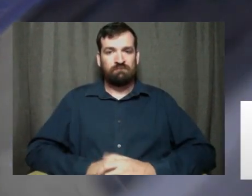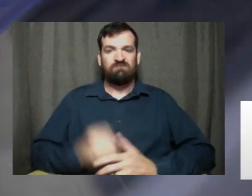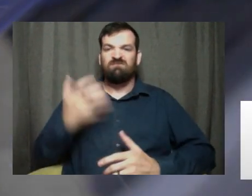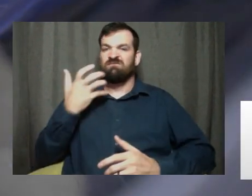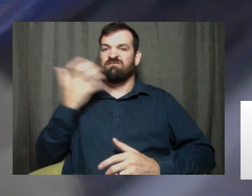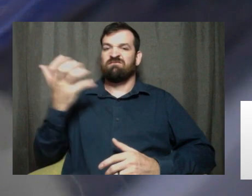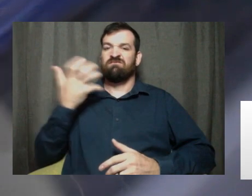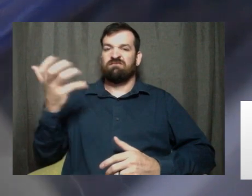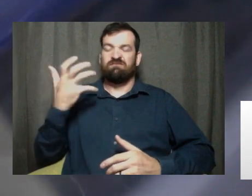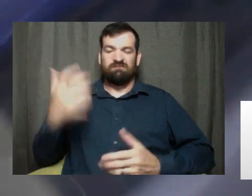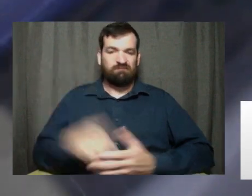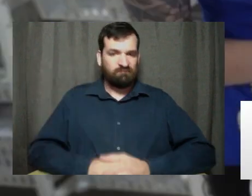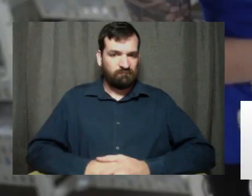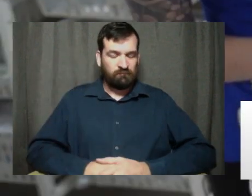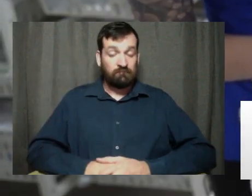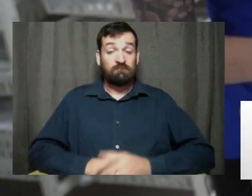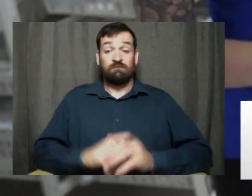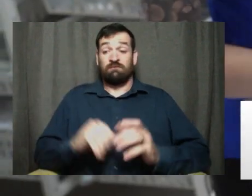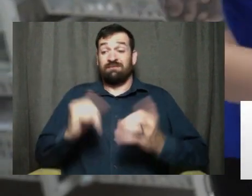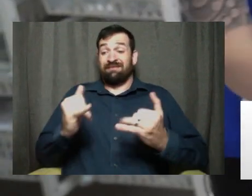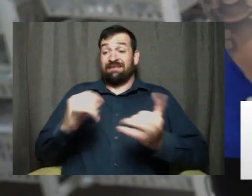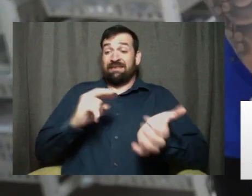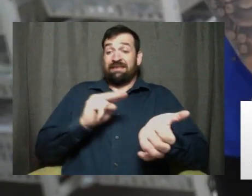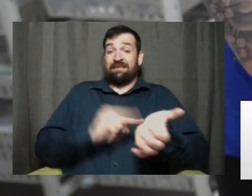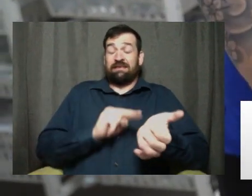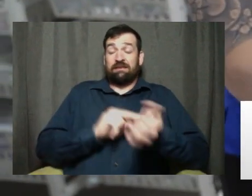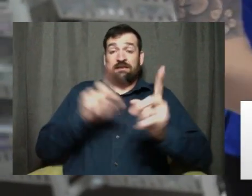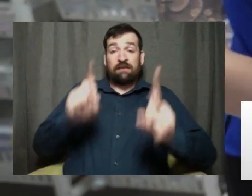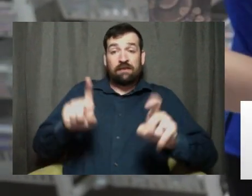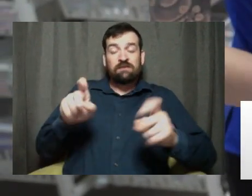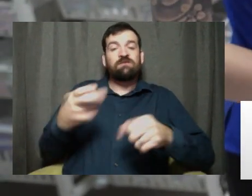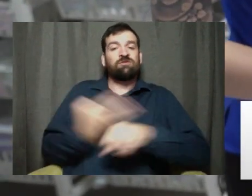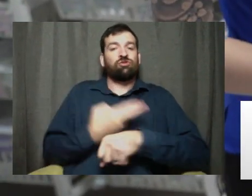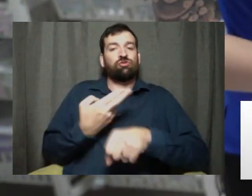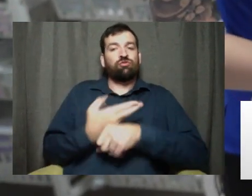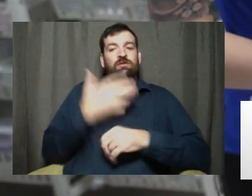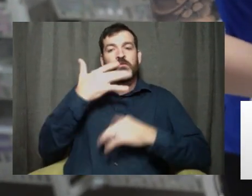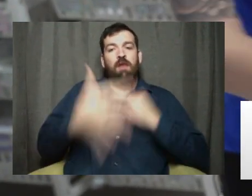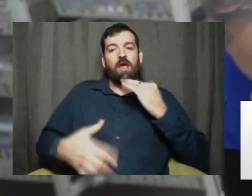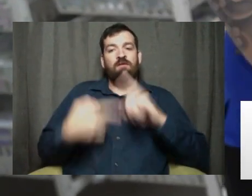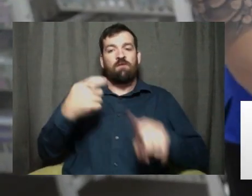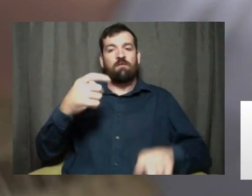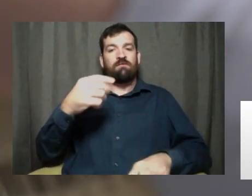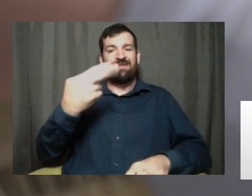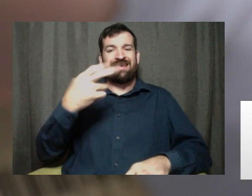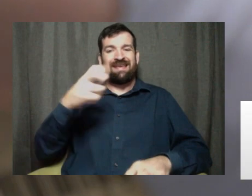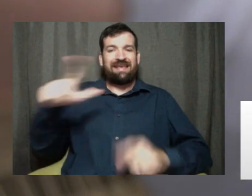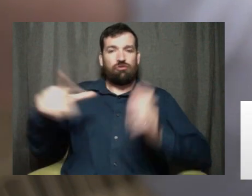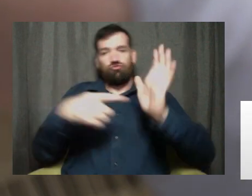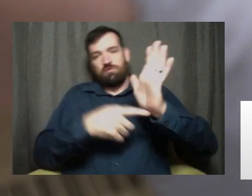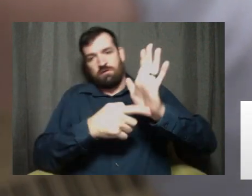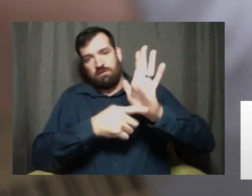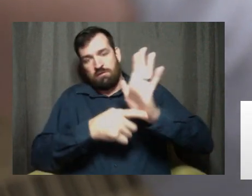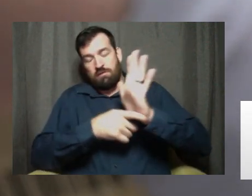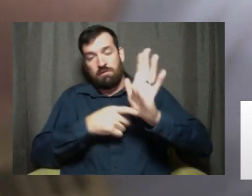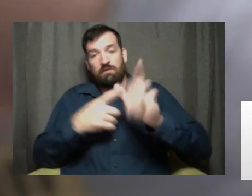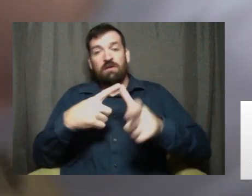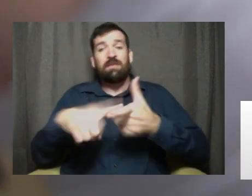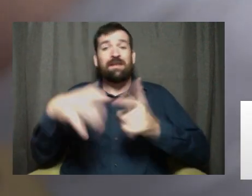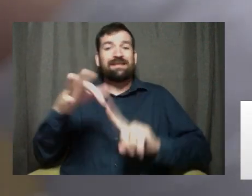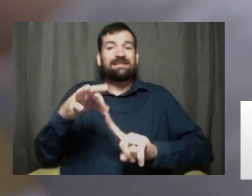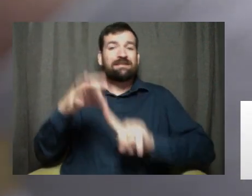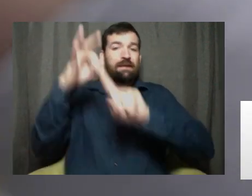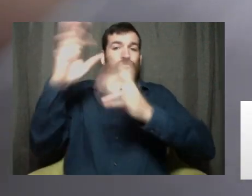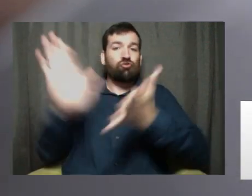For this round of tests, these nurses are using the blood from the heel. The blood is then collected onto a special paper and sent